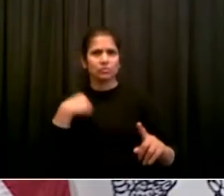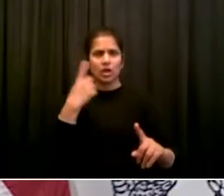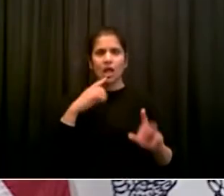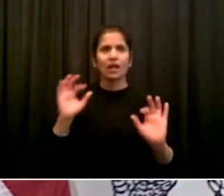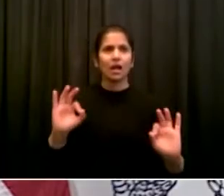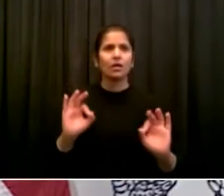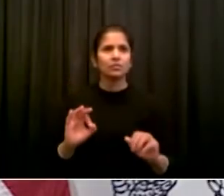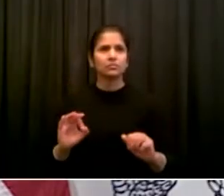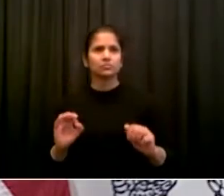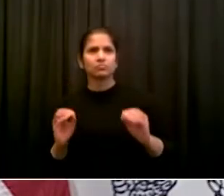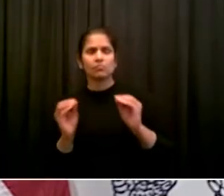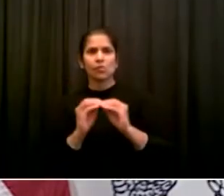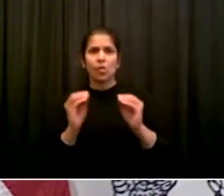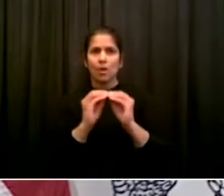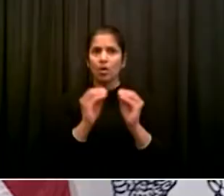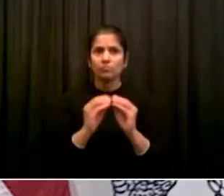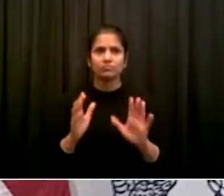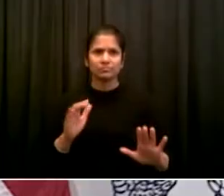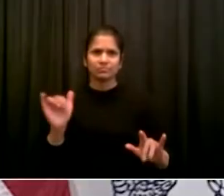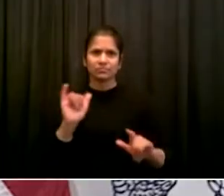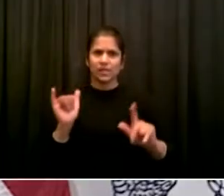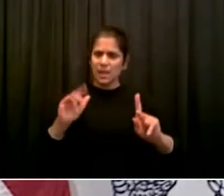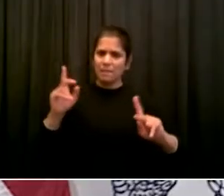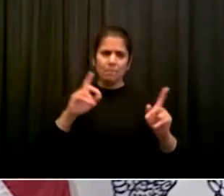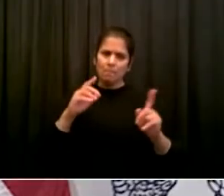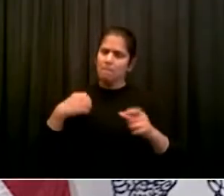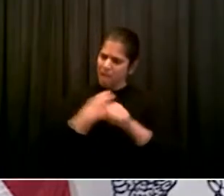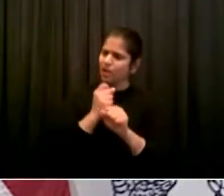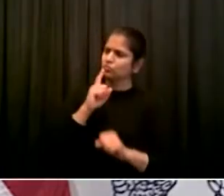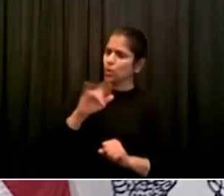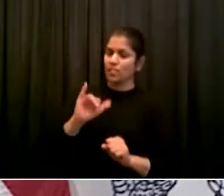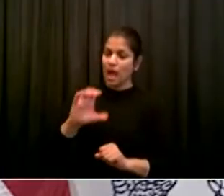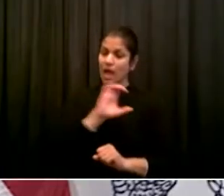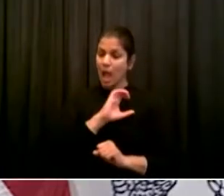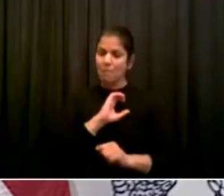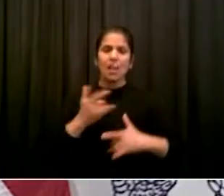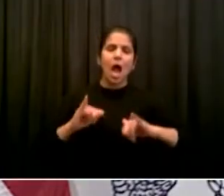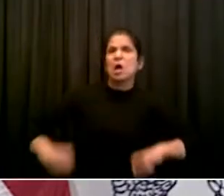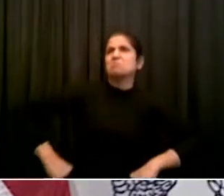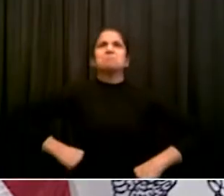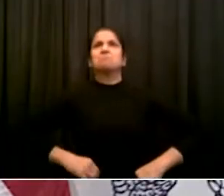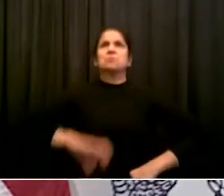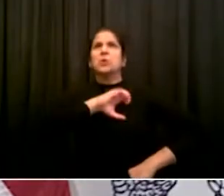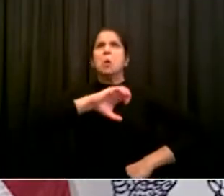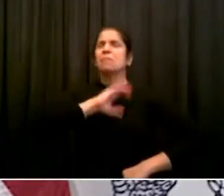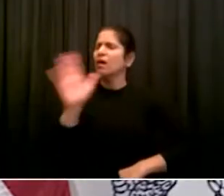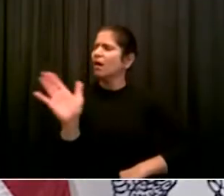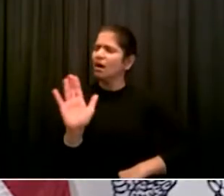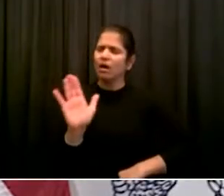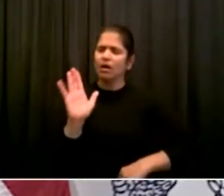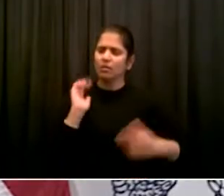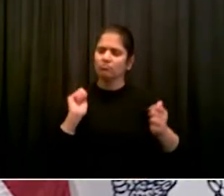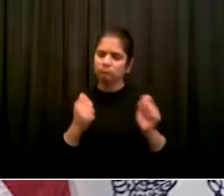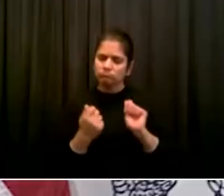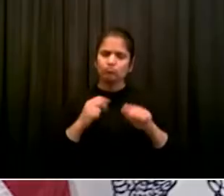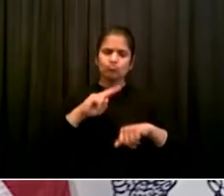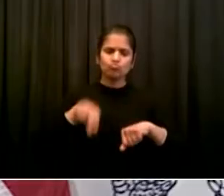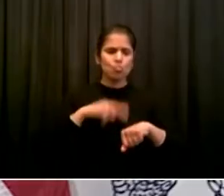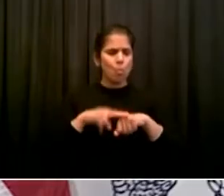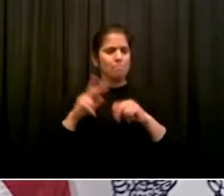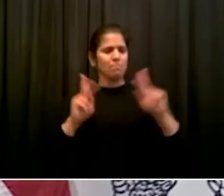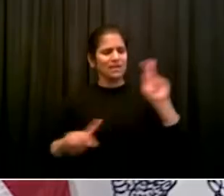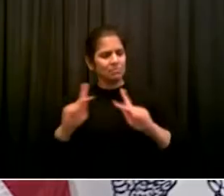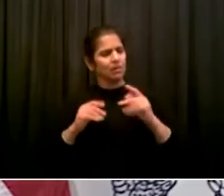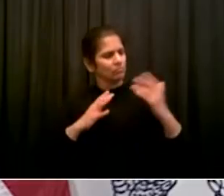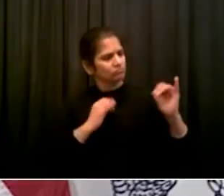talented officers have opportunity, and officers that may have some problems or limitations are identified. But we want